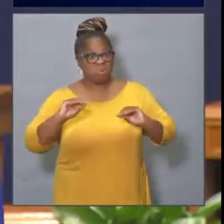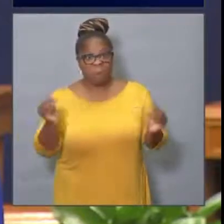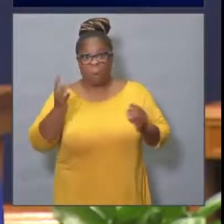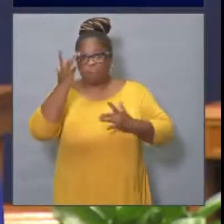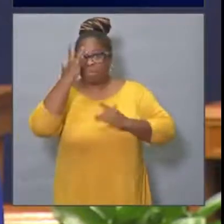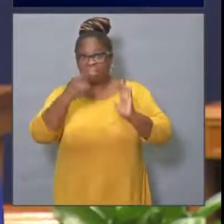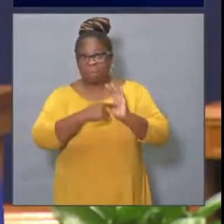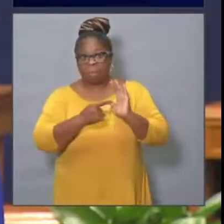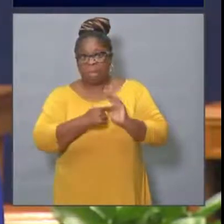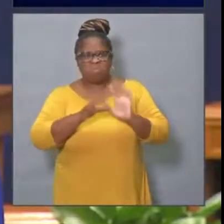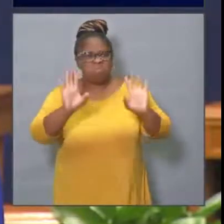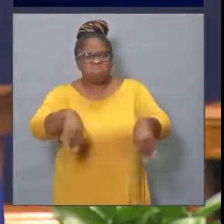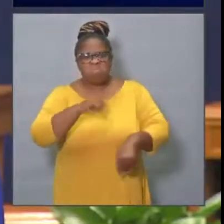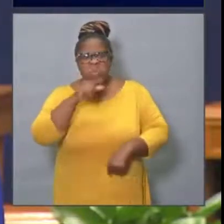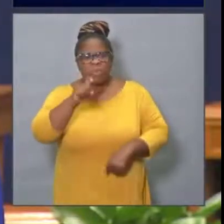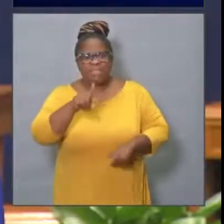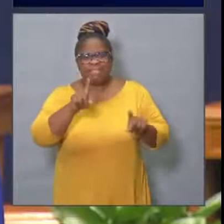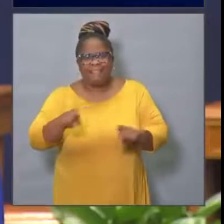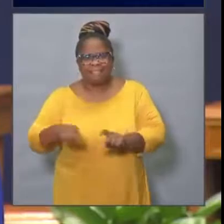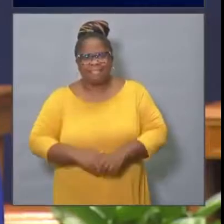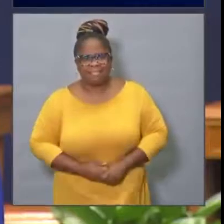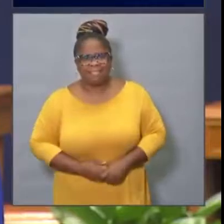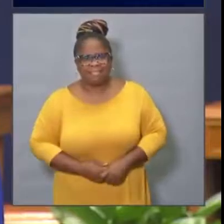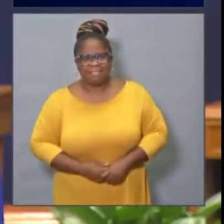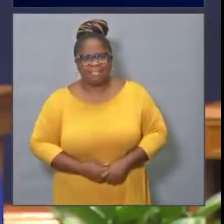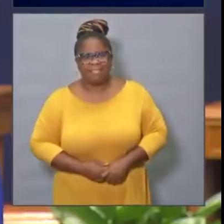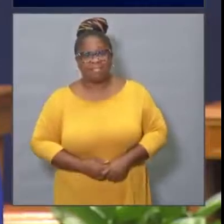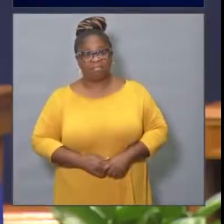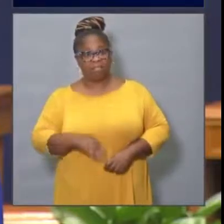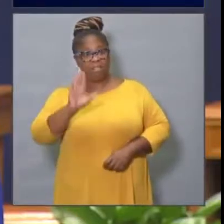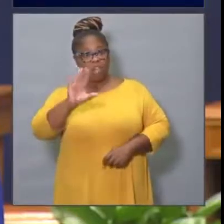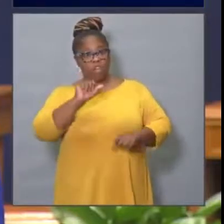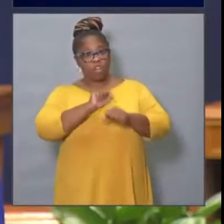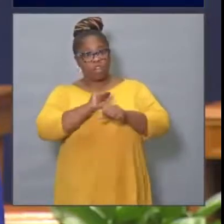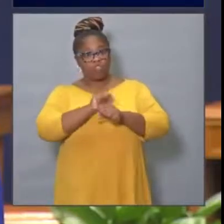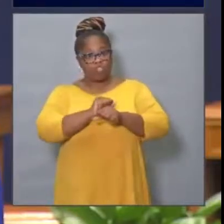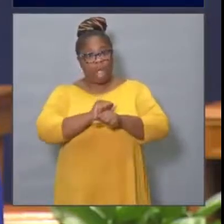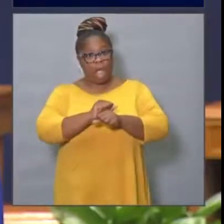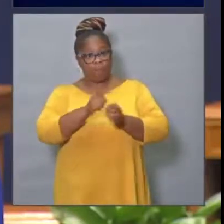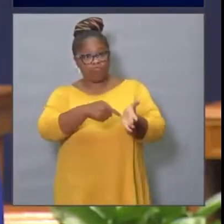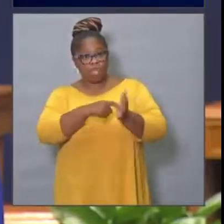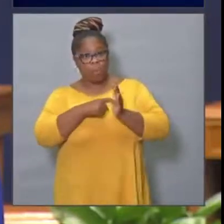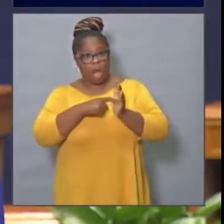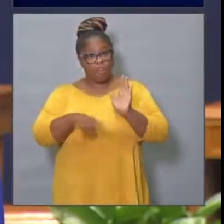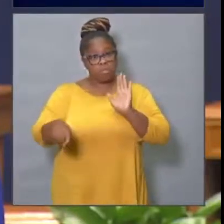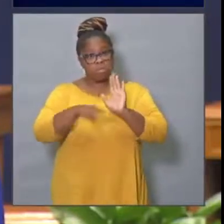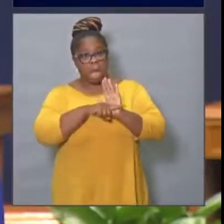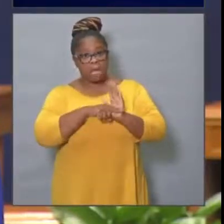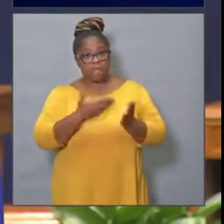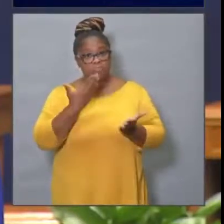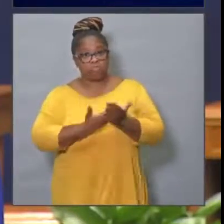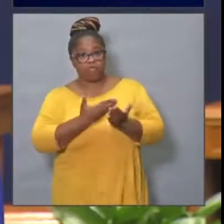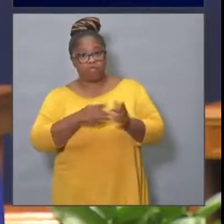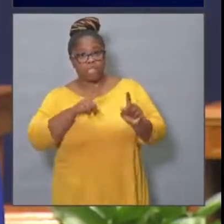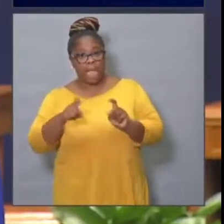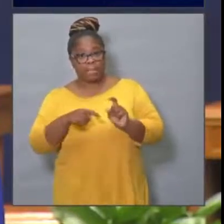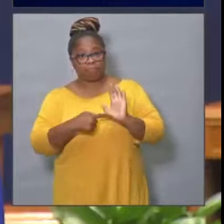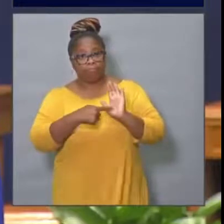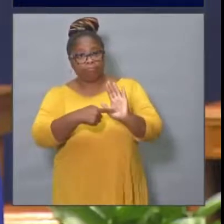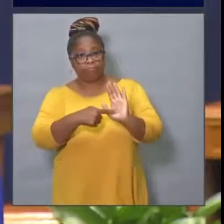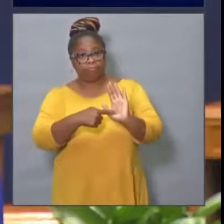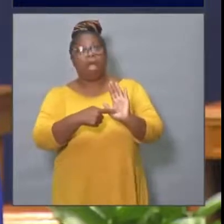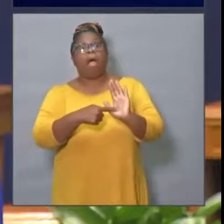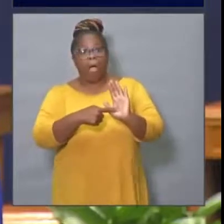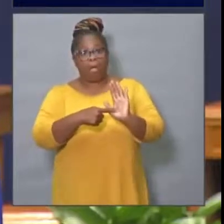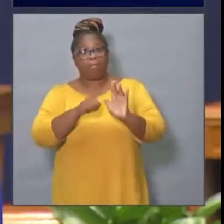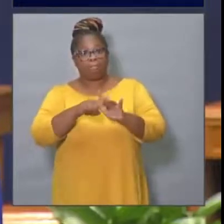you should not be expected by your employer to get a negative test in order to return to work. This strategy of